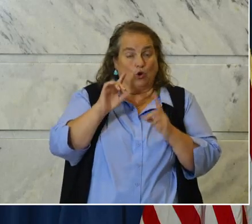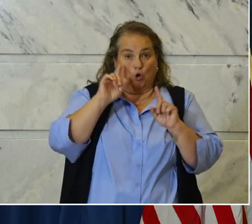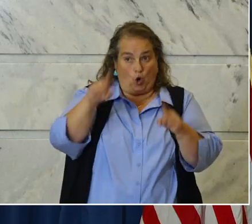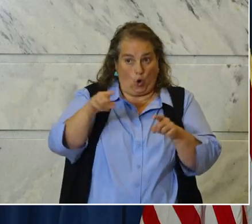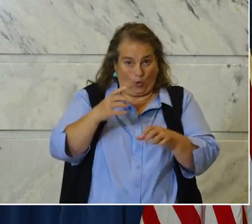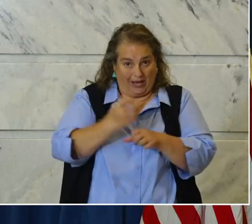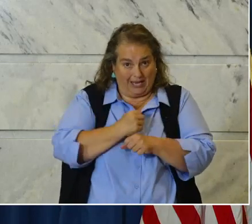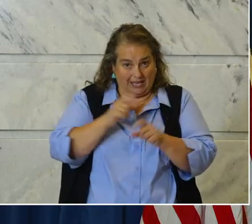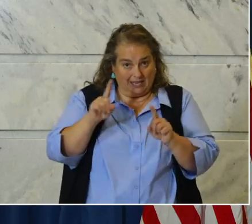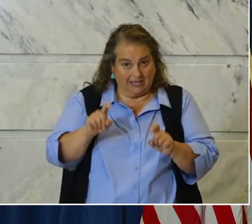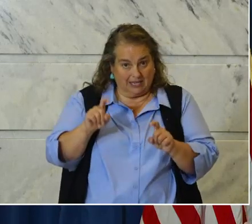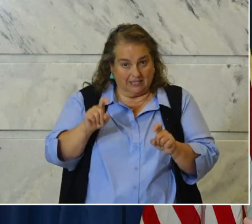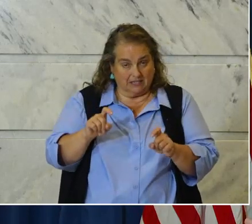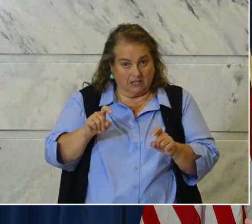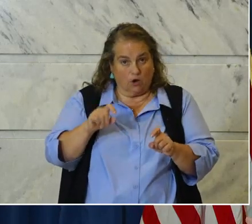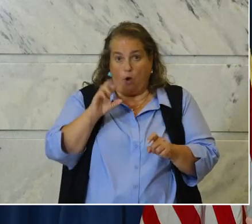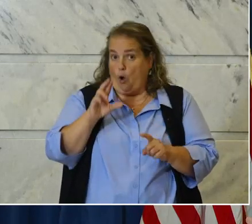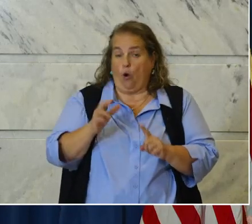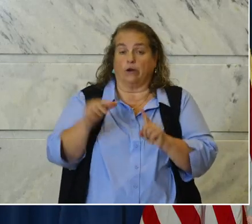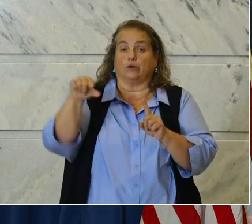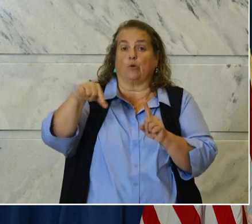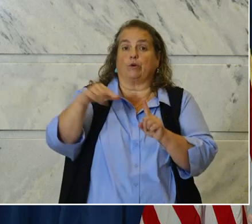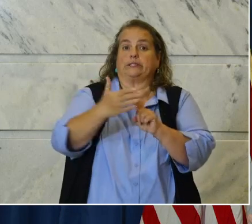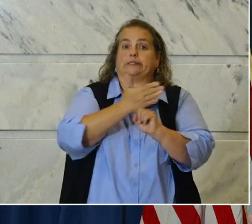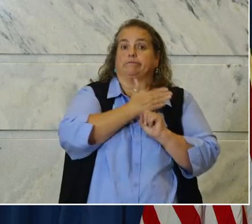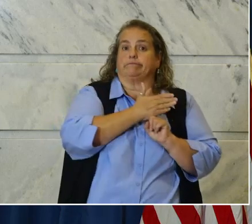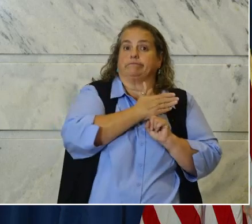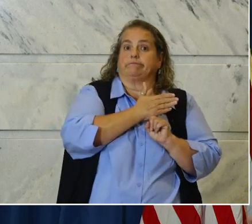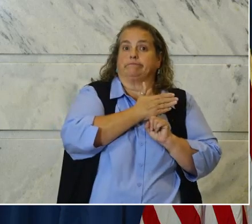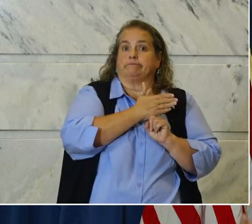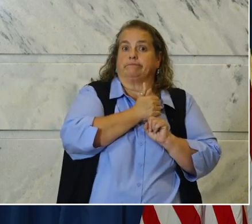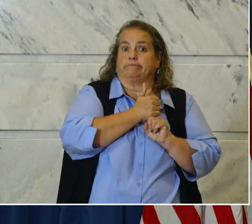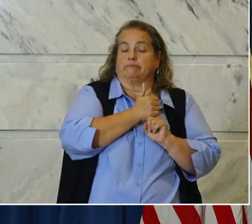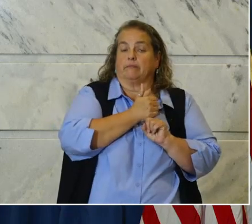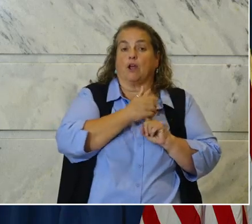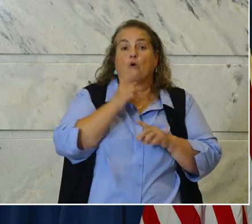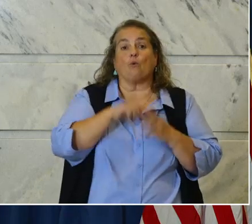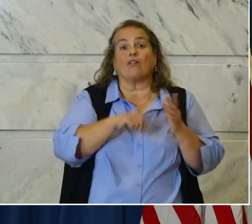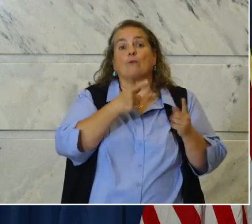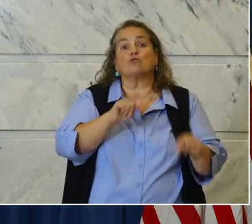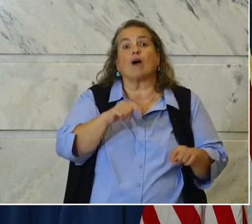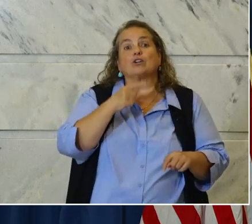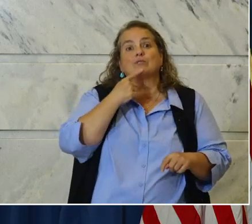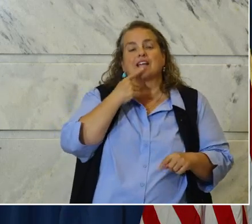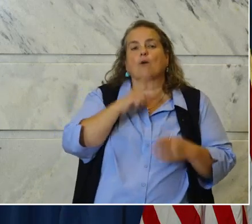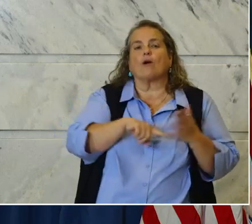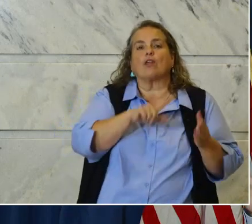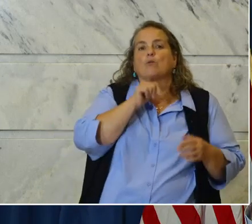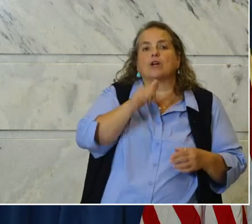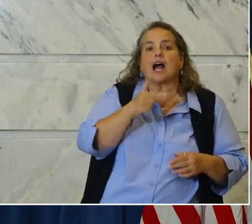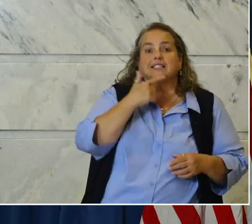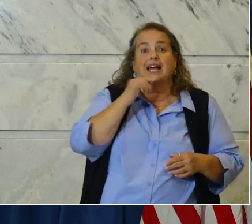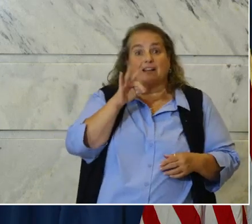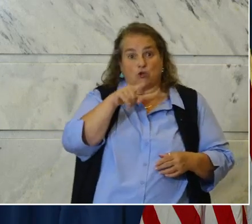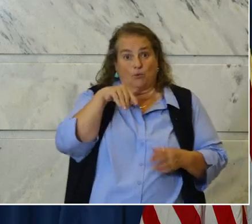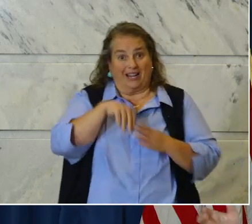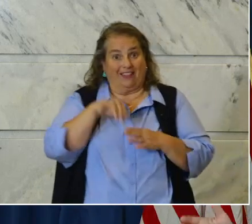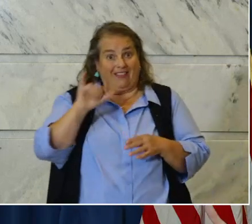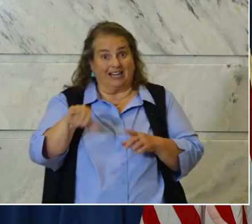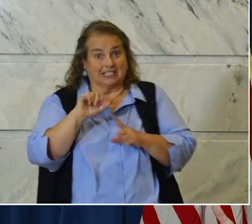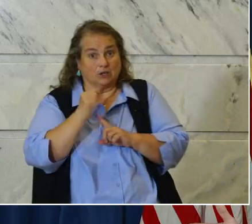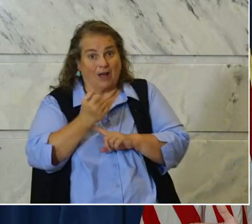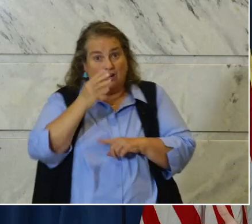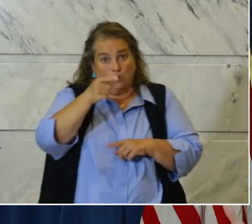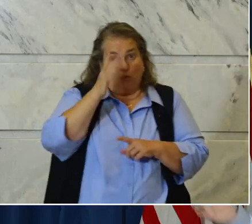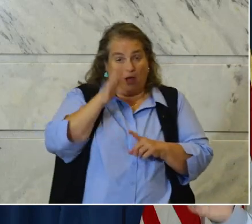tested or quarantine. Now, if what they were trying to say, which is what they weren't saying, is if you've been in that situation and you're